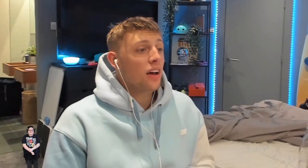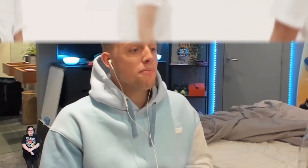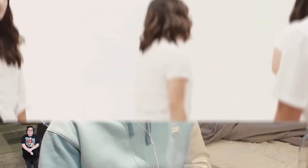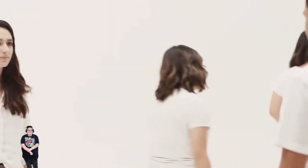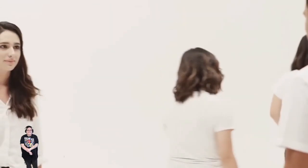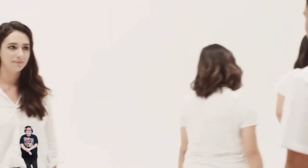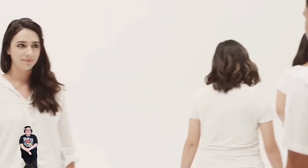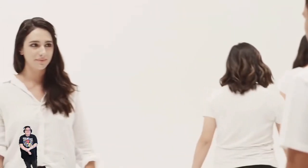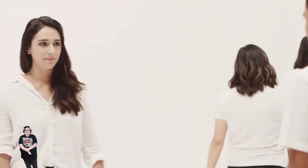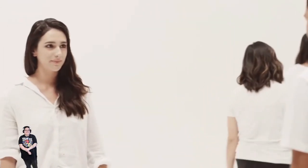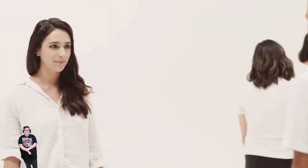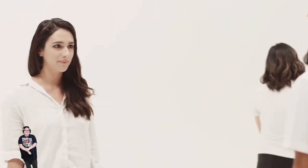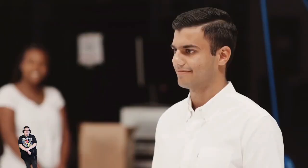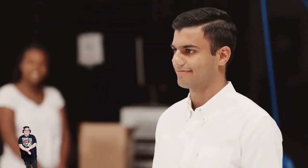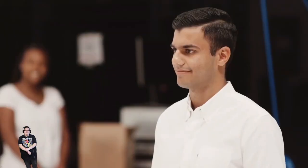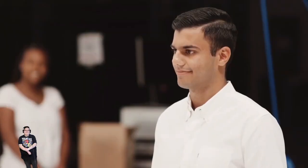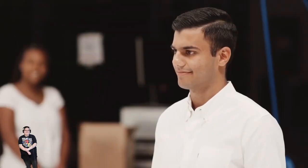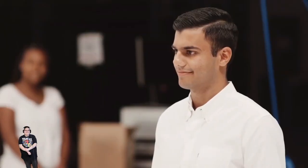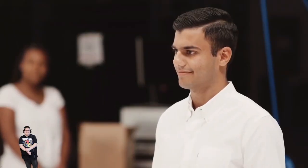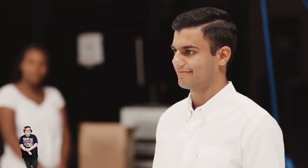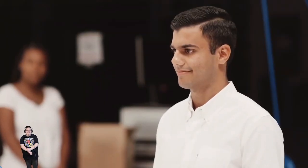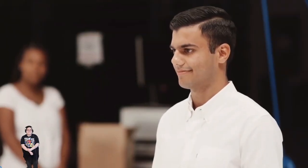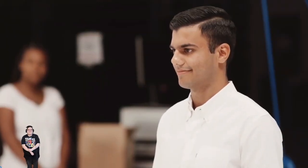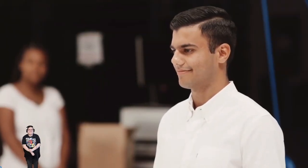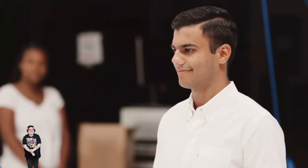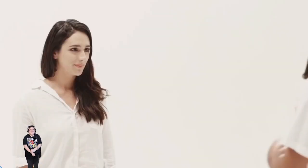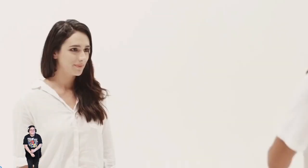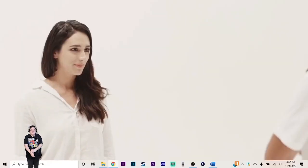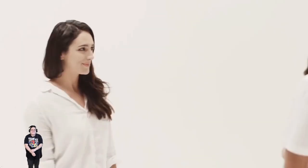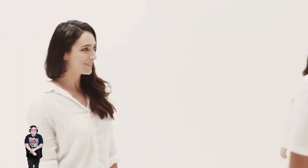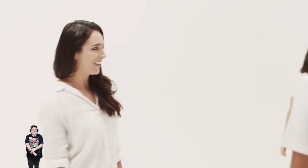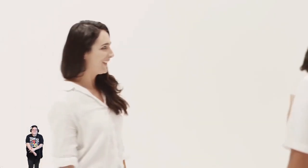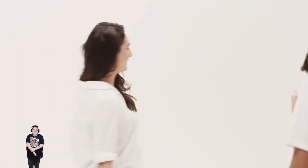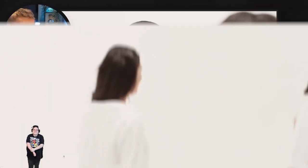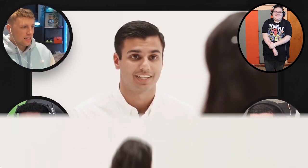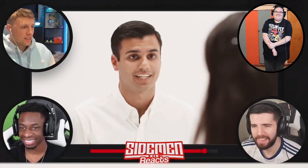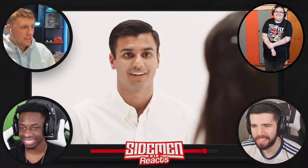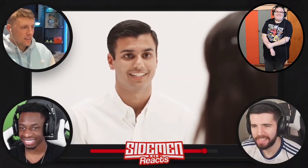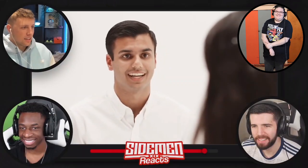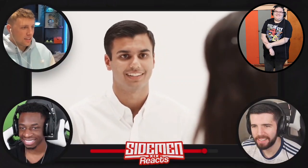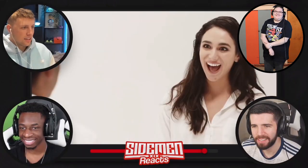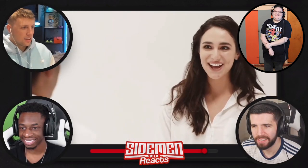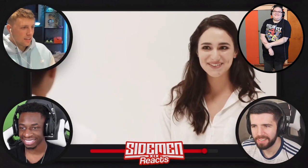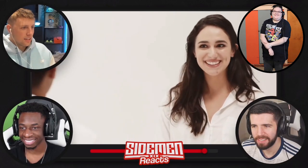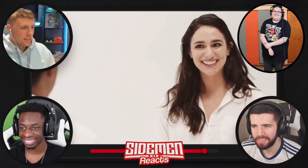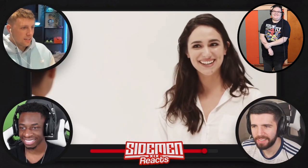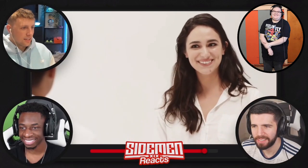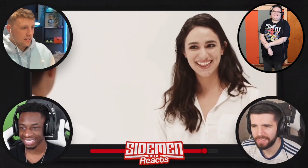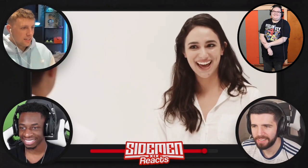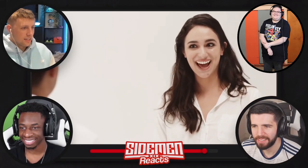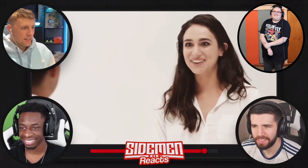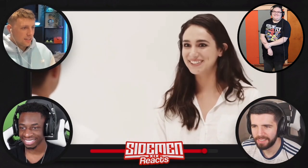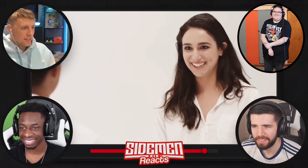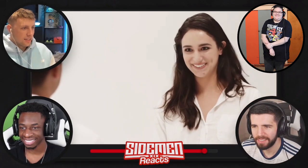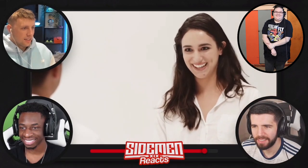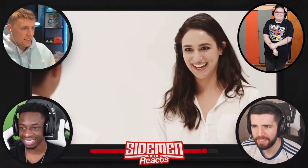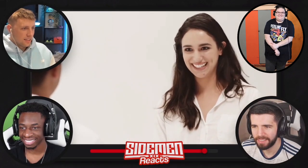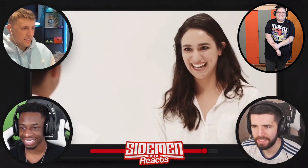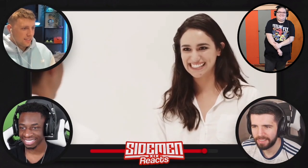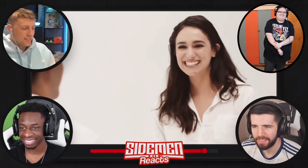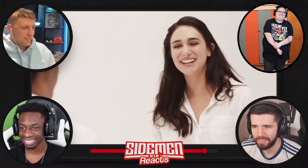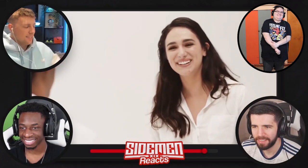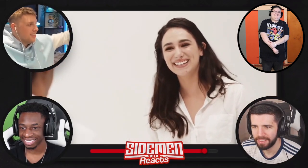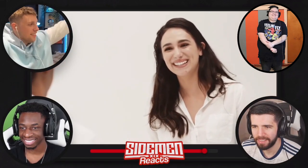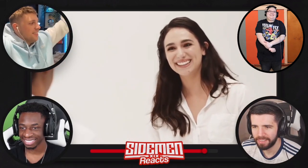She looks a bit like Meghan Markle, you know. Cool. I got like. He thought about her when he first fought today. He wasn't sure. I'd love to take you on a date, maybe like next weekend.